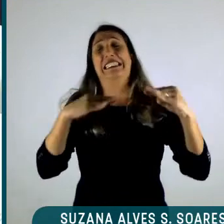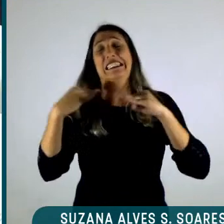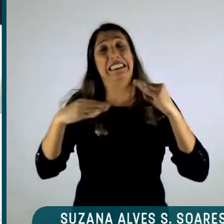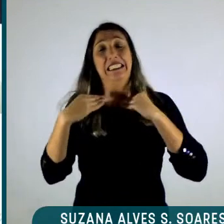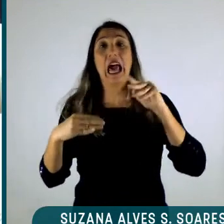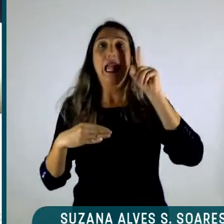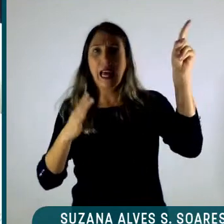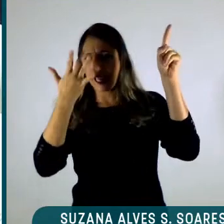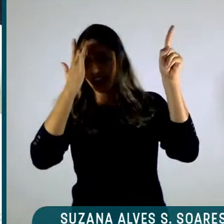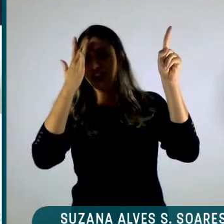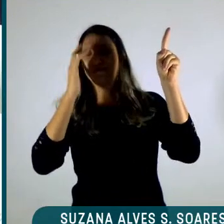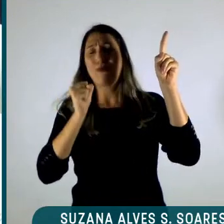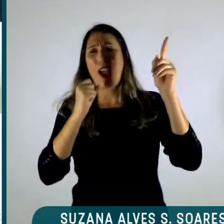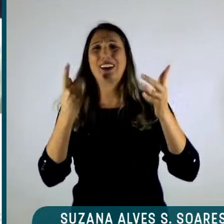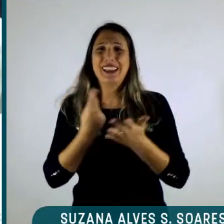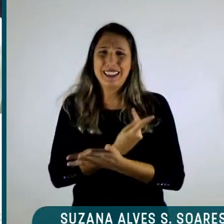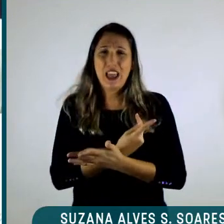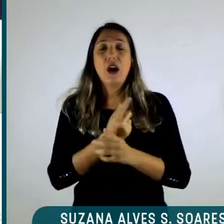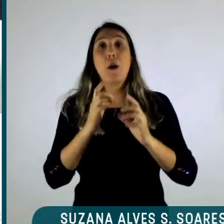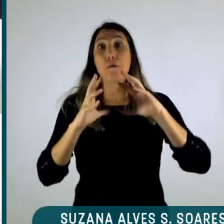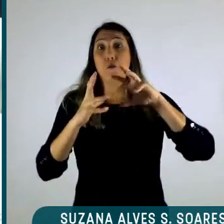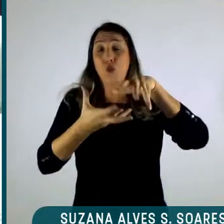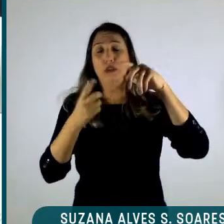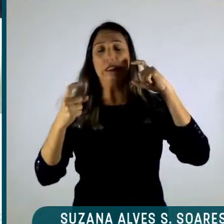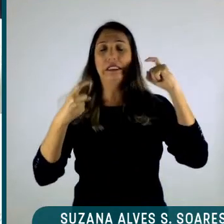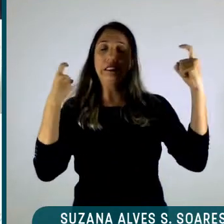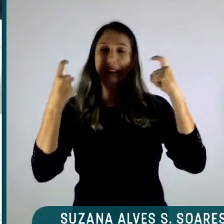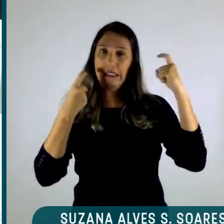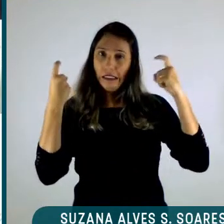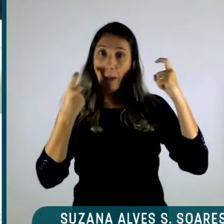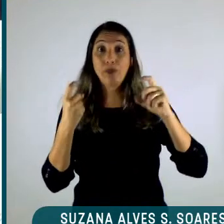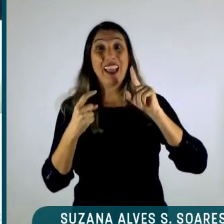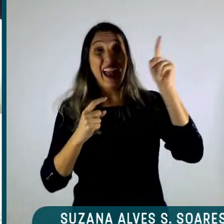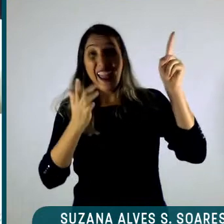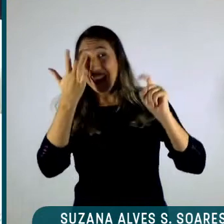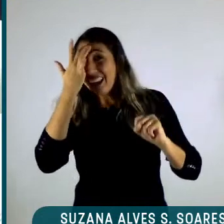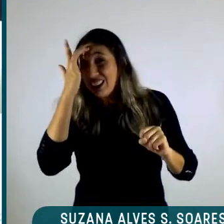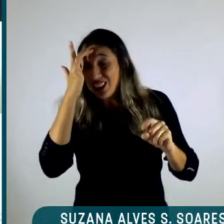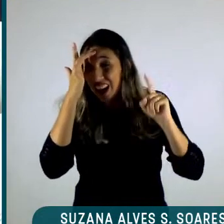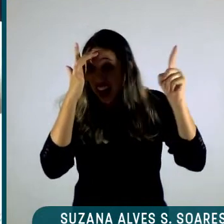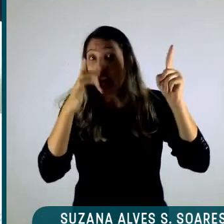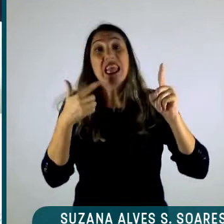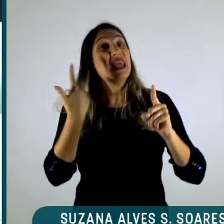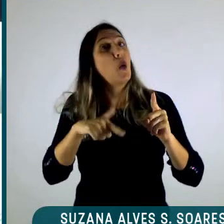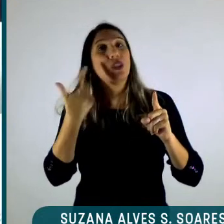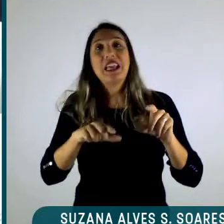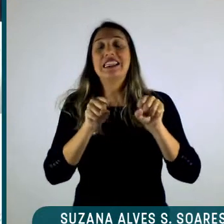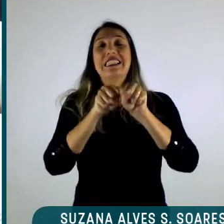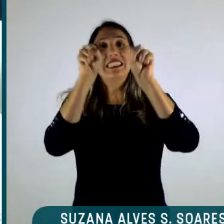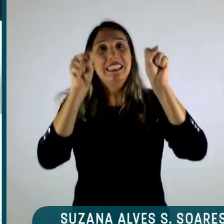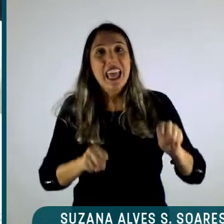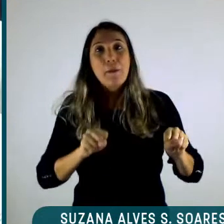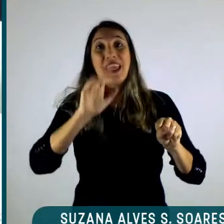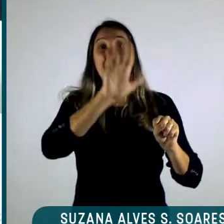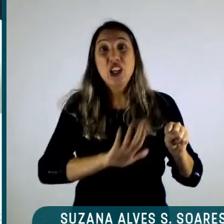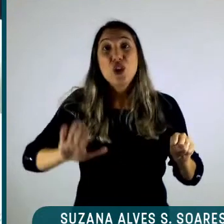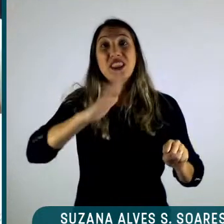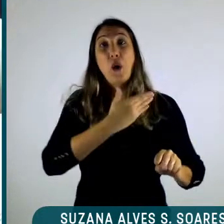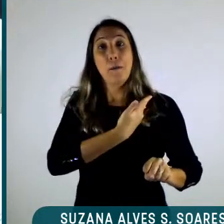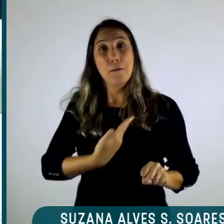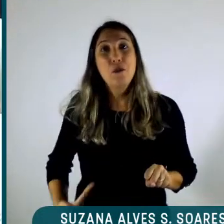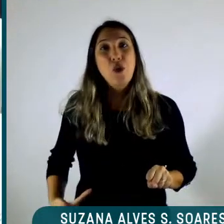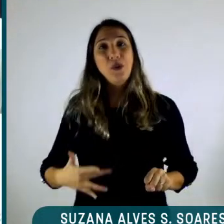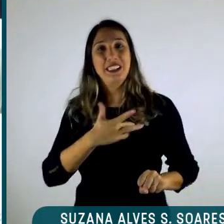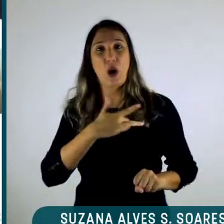an explosion of deaths in India. That worries a lot in the international scope, and India does not have